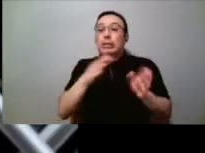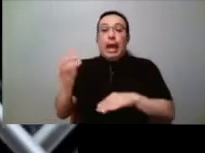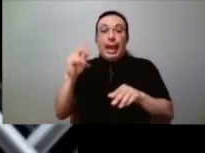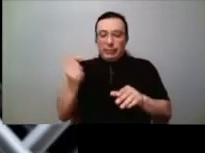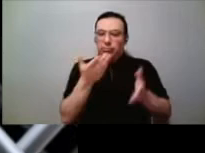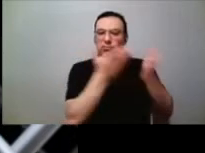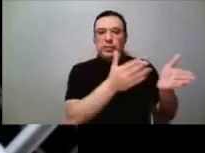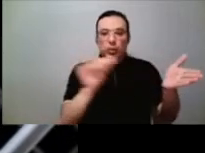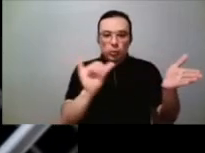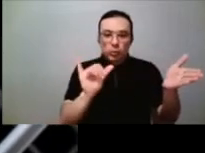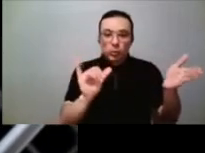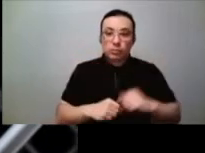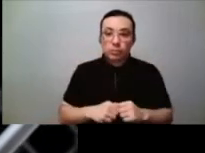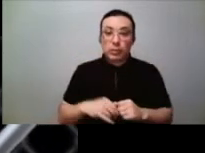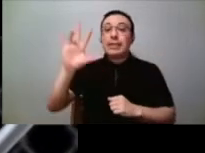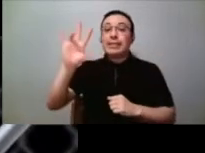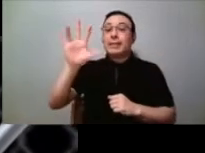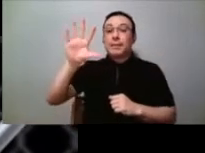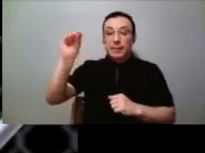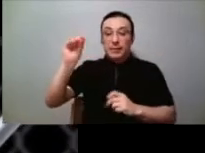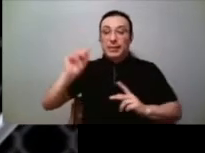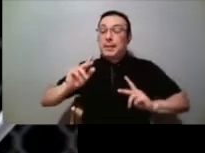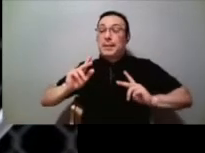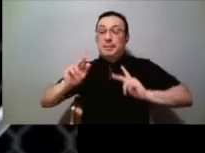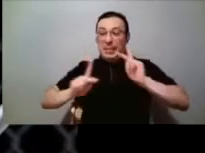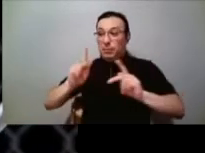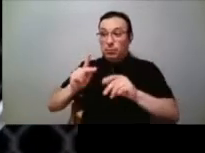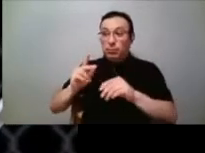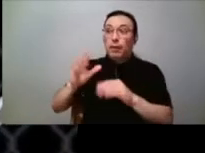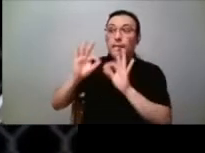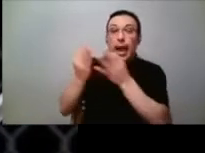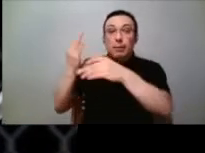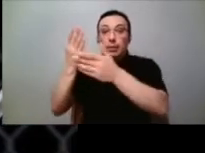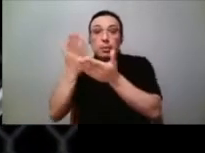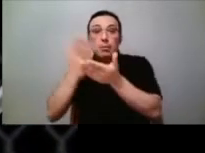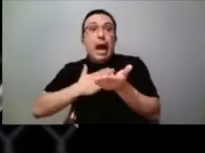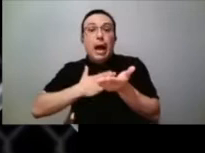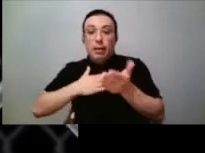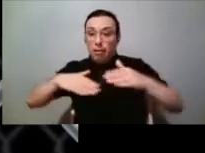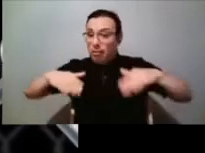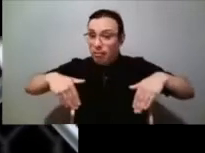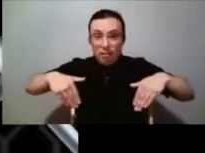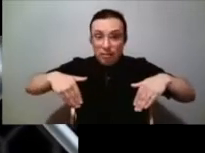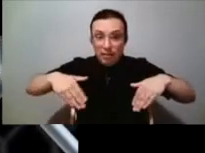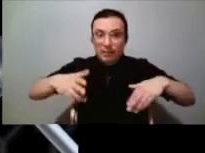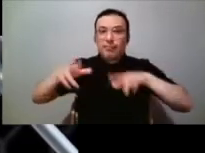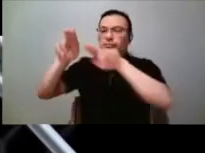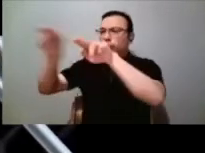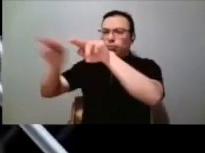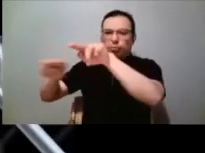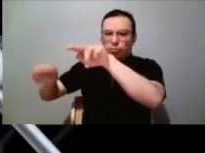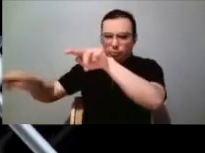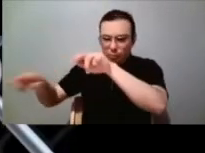of the unclaimed bodies of those lost to COVID-19 are still warehoused in the refrigerated trucks at the 39th Street Pier